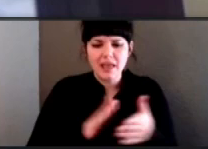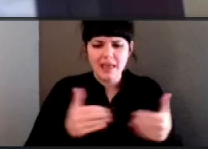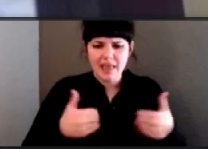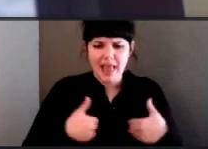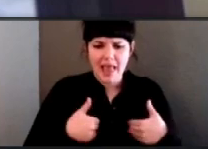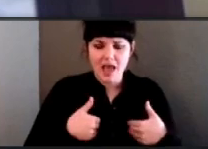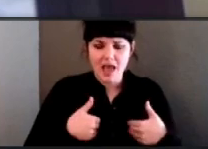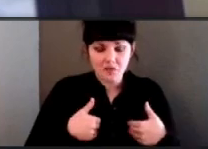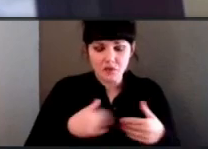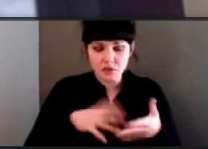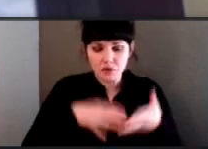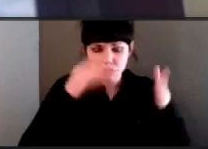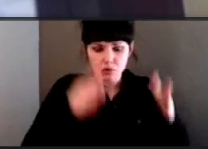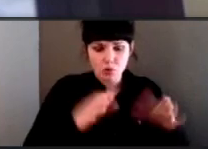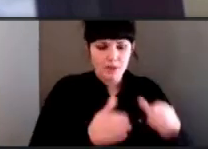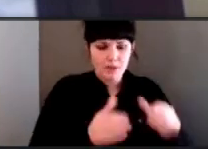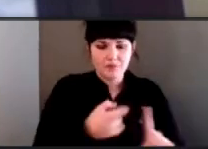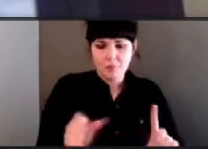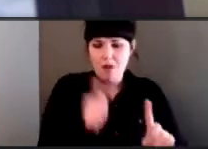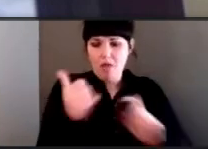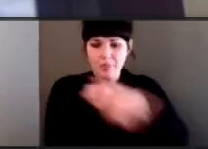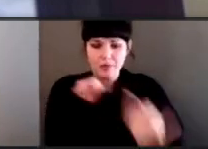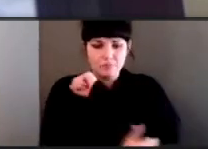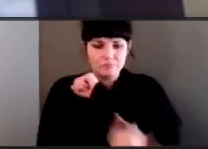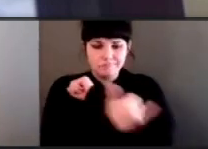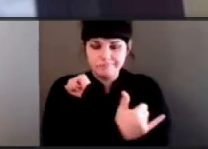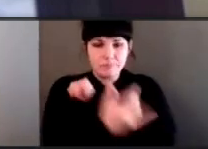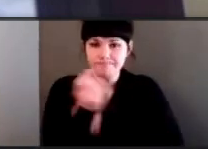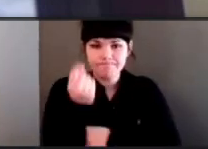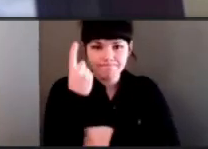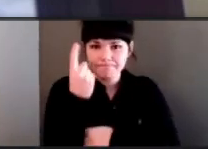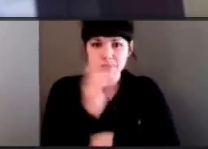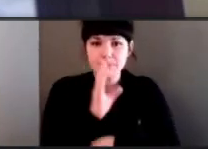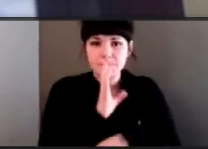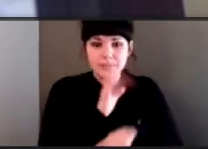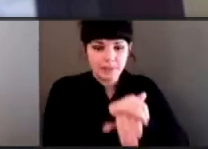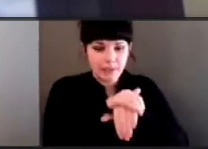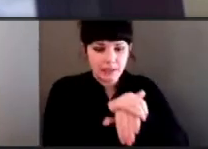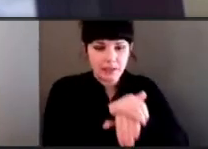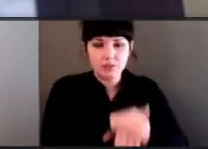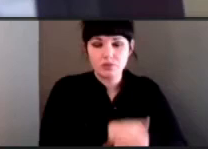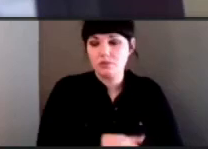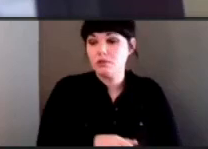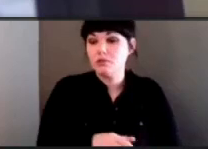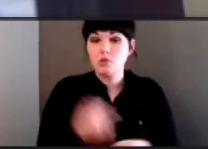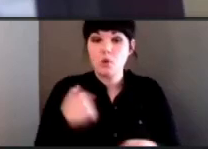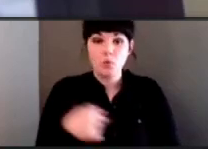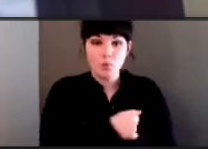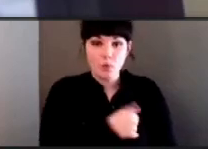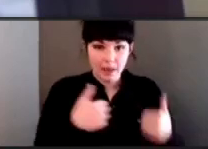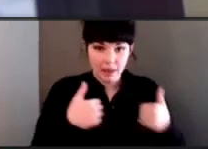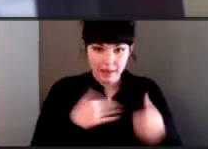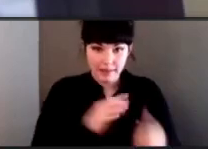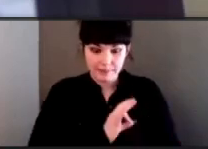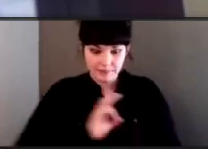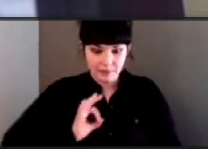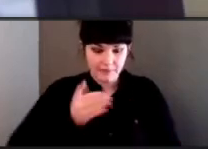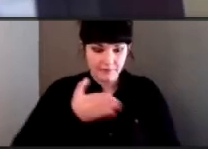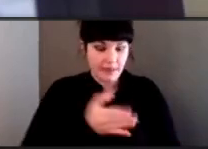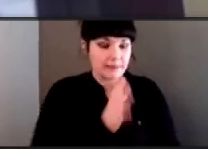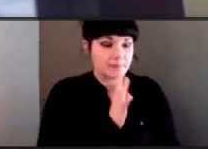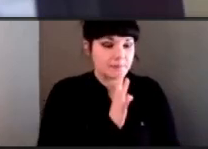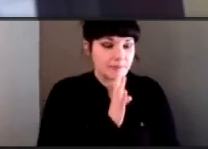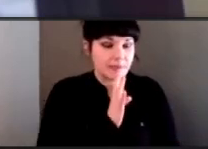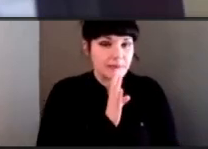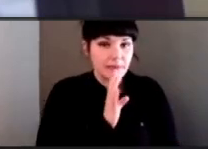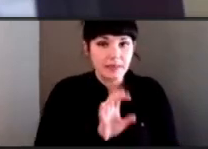English. So the Dean of Culture was there speaking Arabic, and they were speaking Spanish. And there was just the